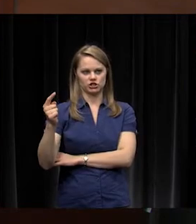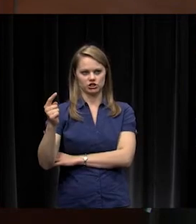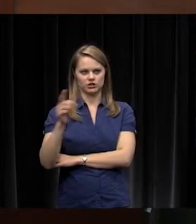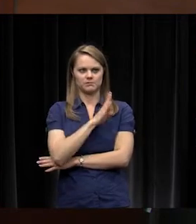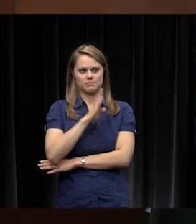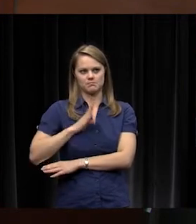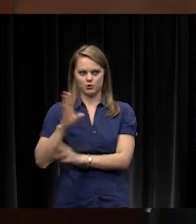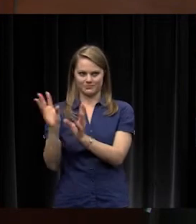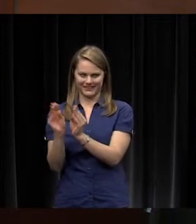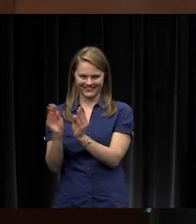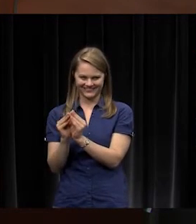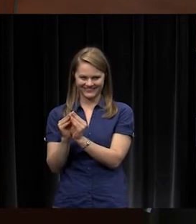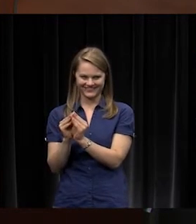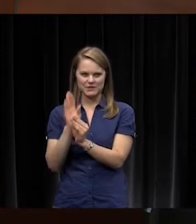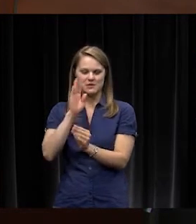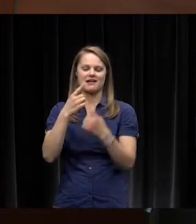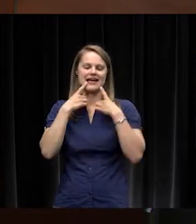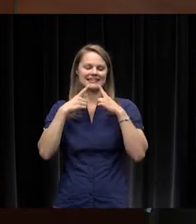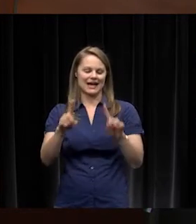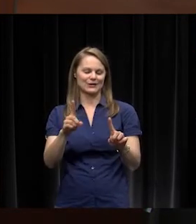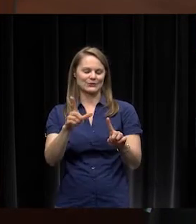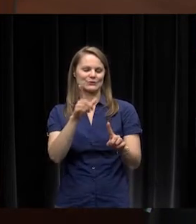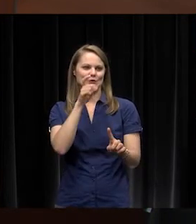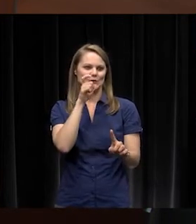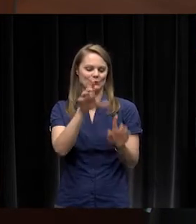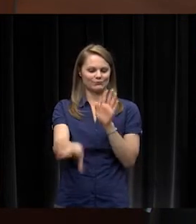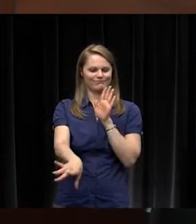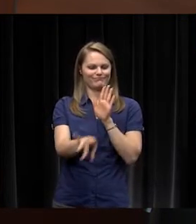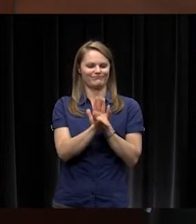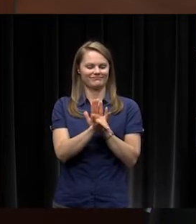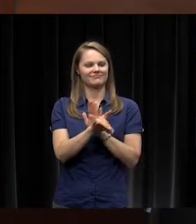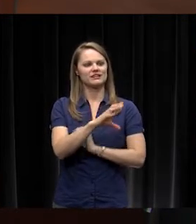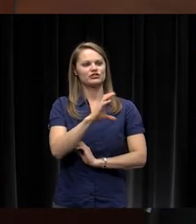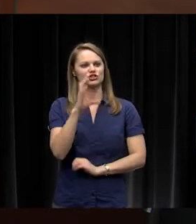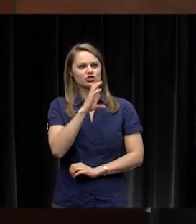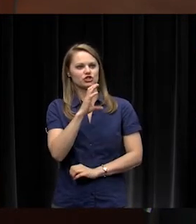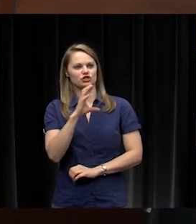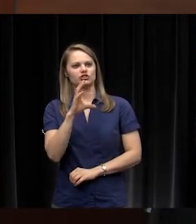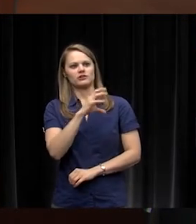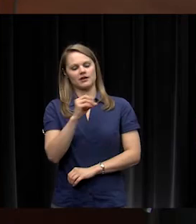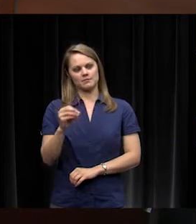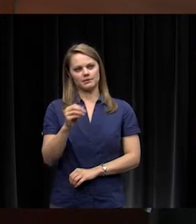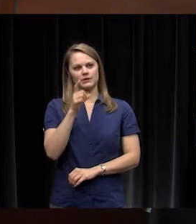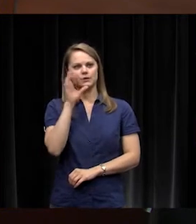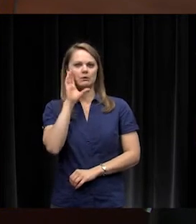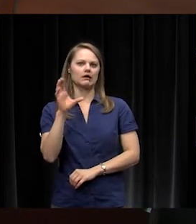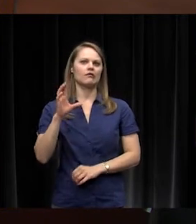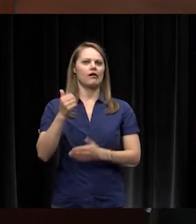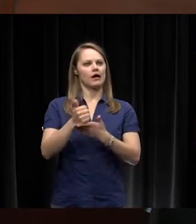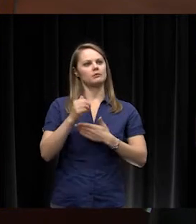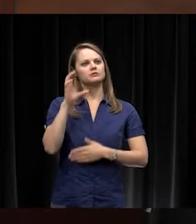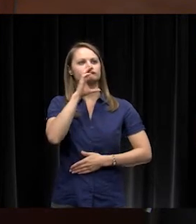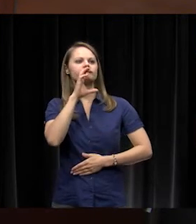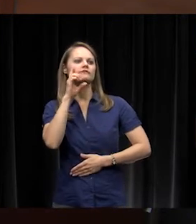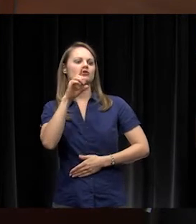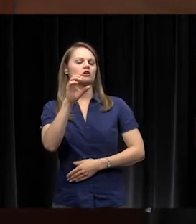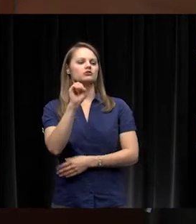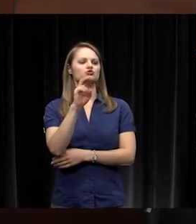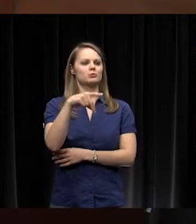September 1st board meeting, we'll announce who the search firm is that's going to help us to be able to look for that superintendent going forward. From